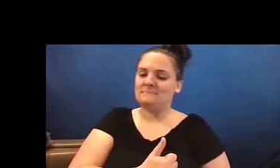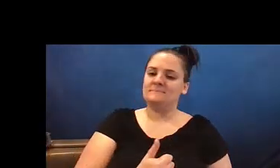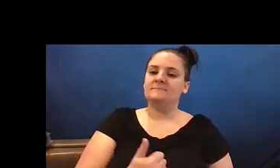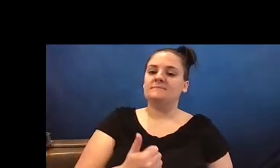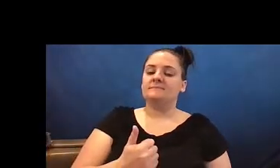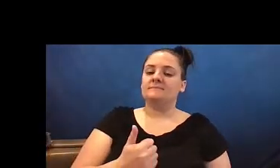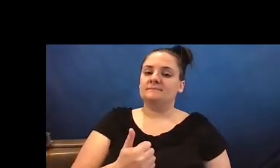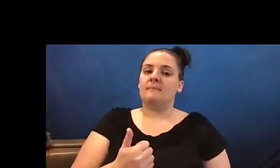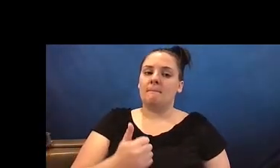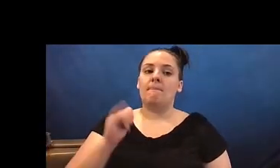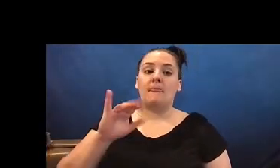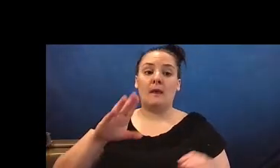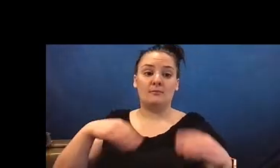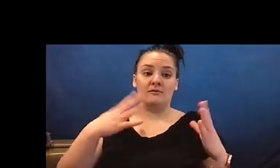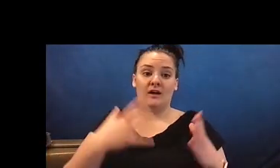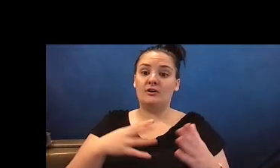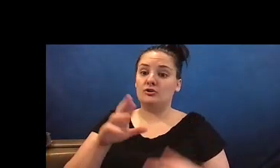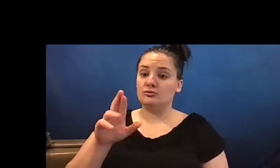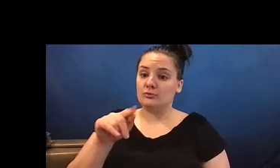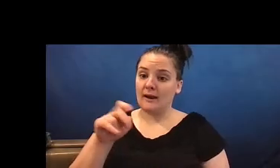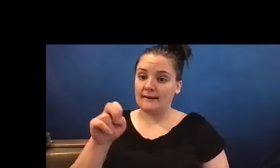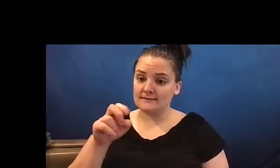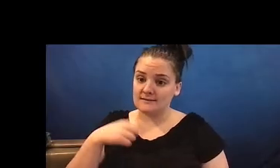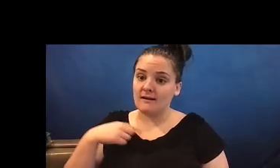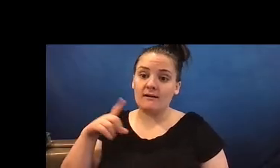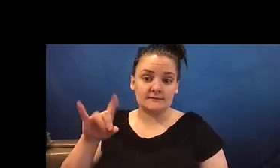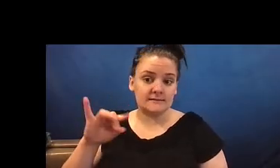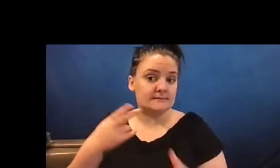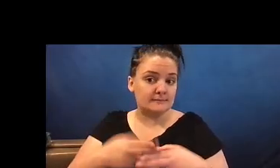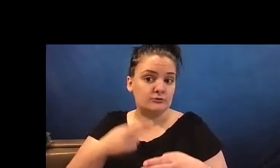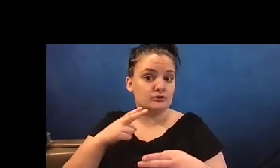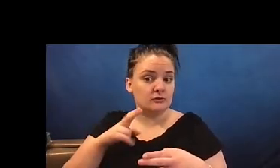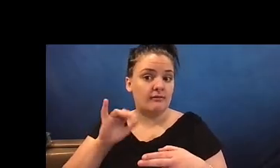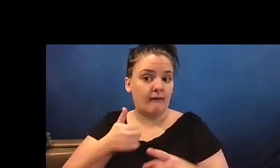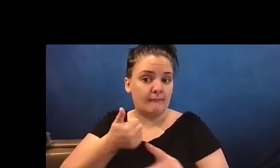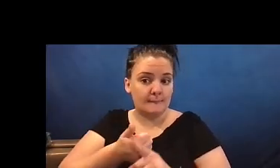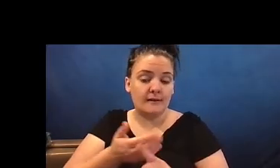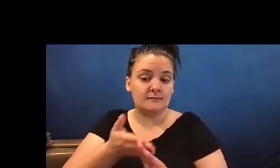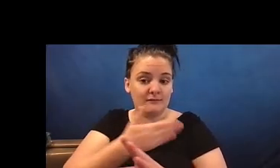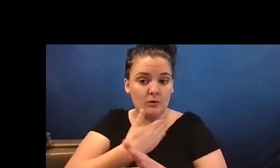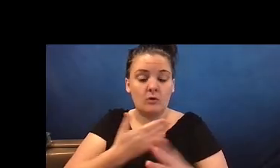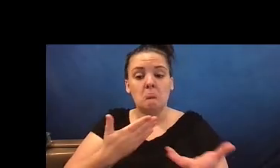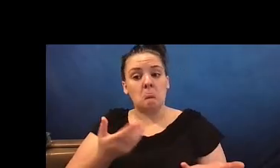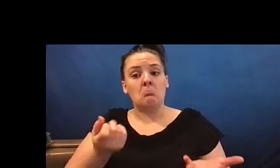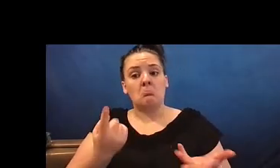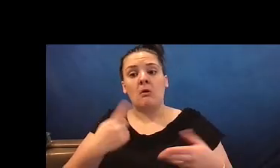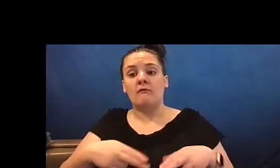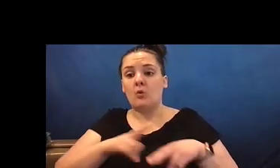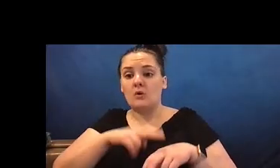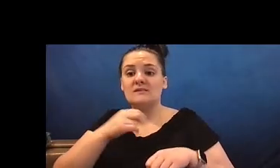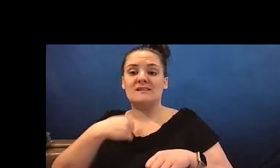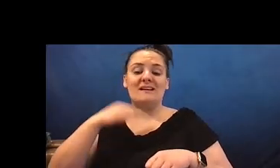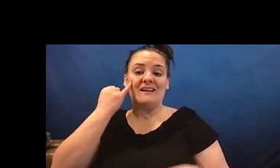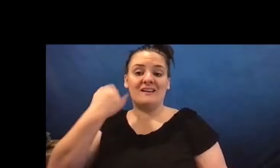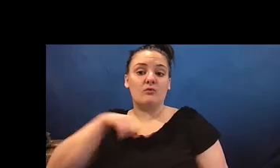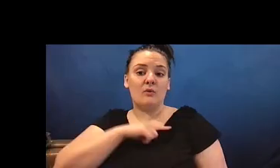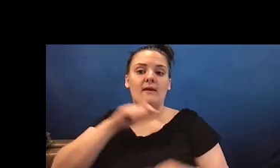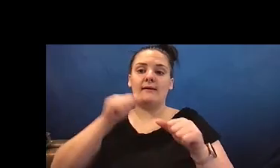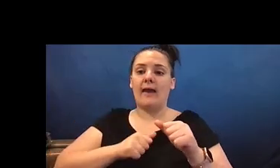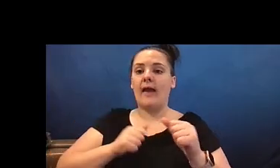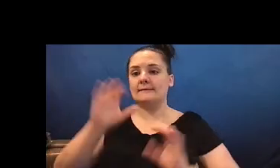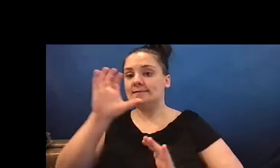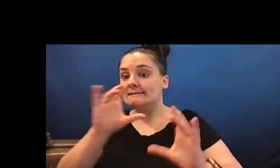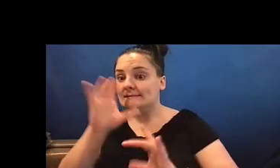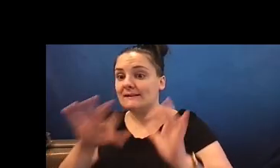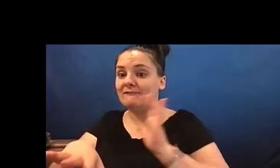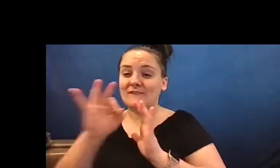think hard and long about what impact that could have. And of course, if we can go on a treasure hunt and find some more money somewhere,